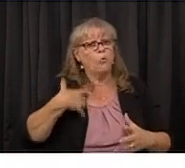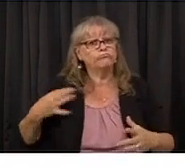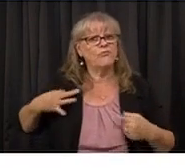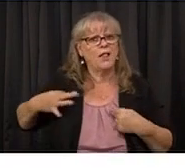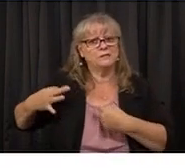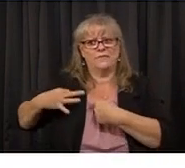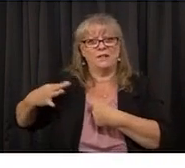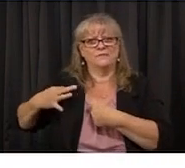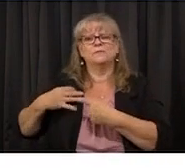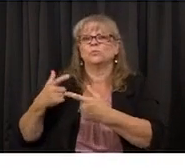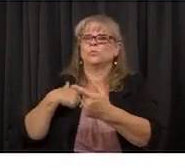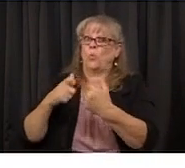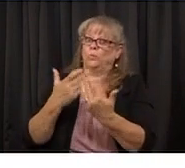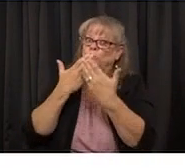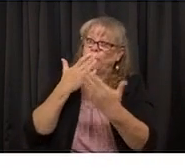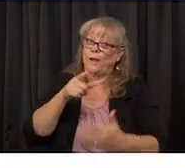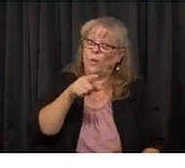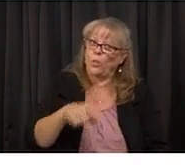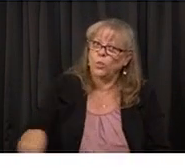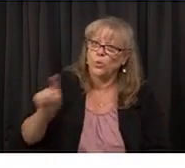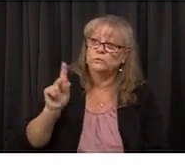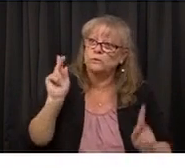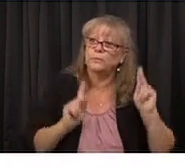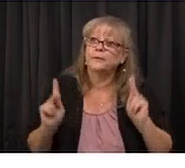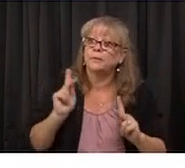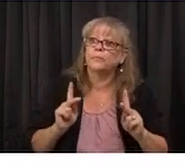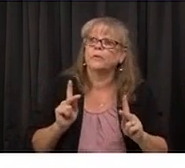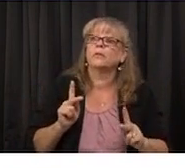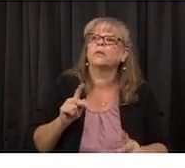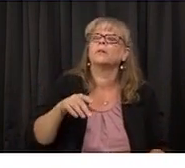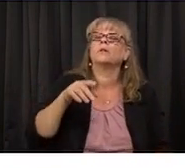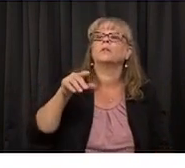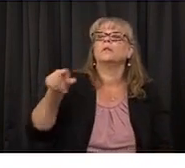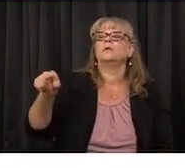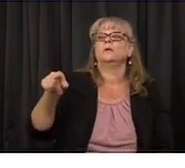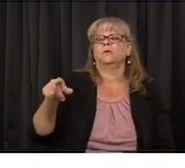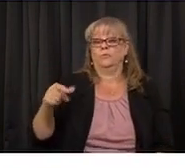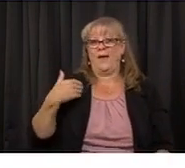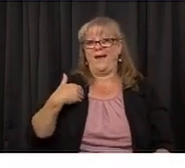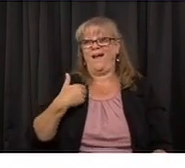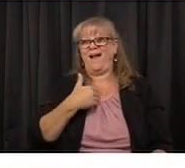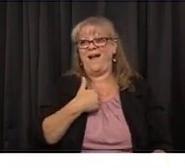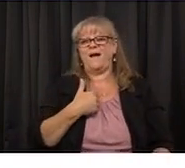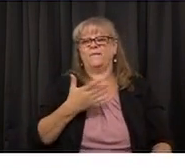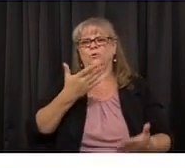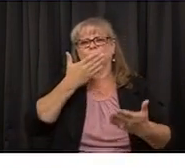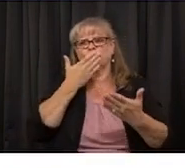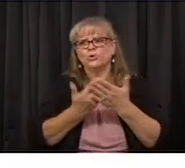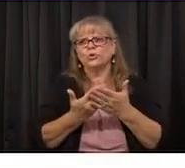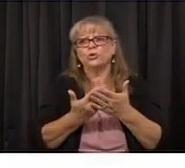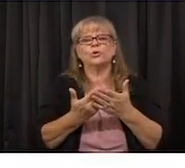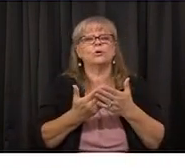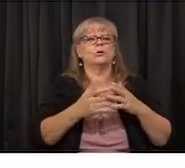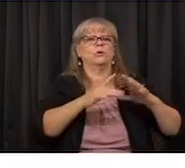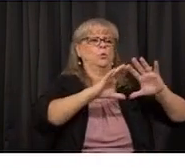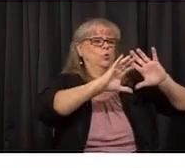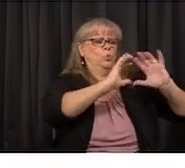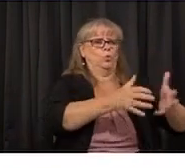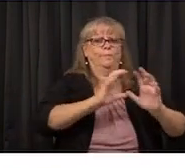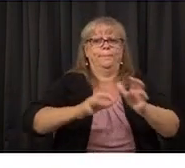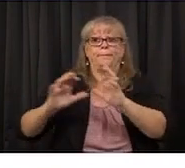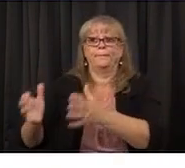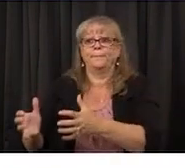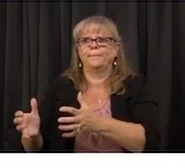a robust marketplace for personal protection equipment that works. Because we know that finding personal protection equipment is tough. It's